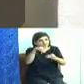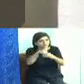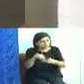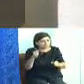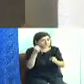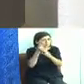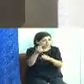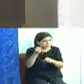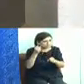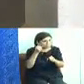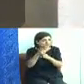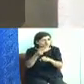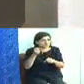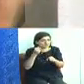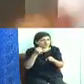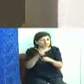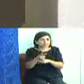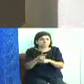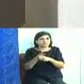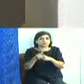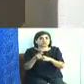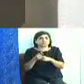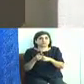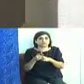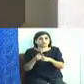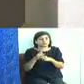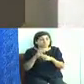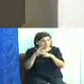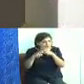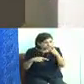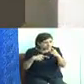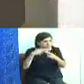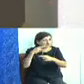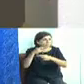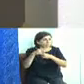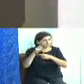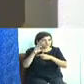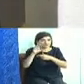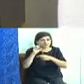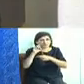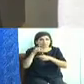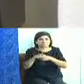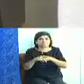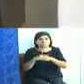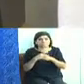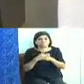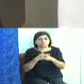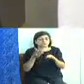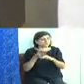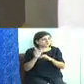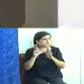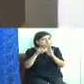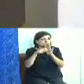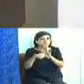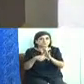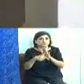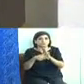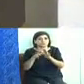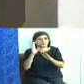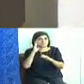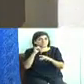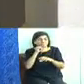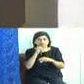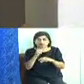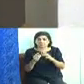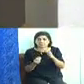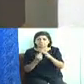year and don't rotate your crops, don't put anything back into the soil, then after a while, it won't grow